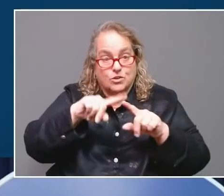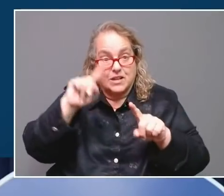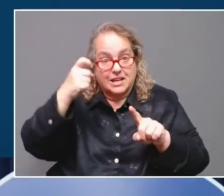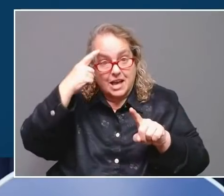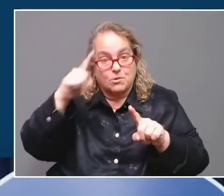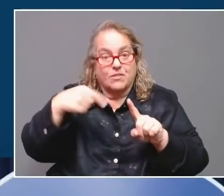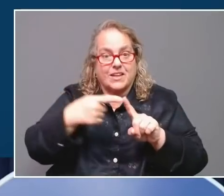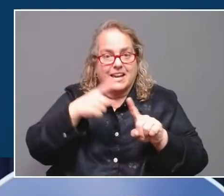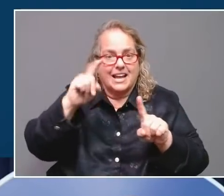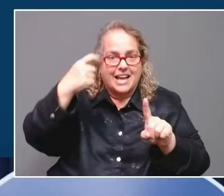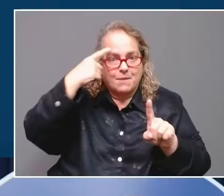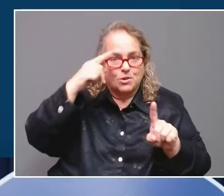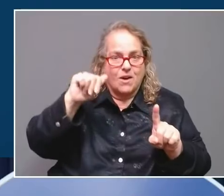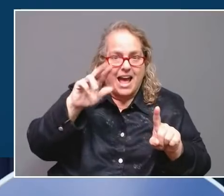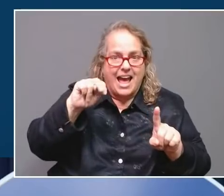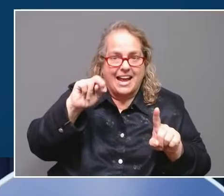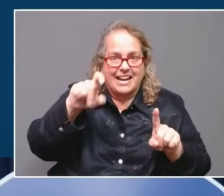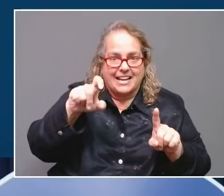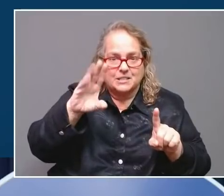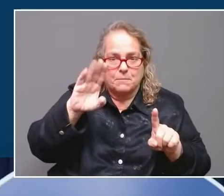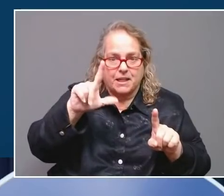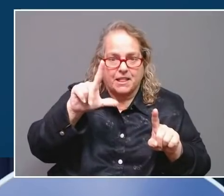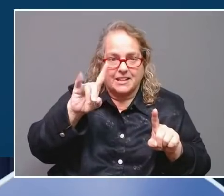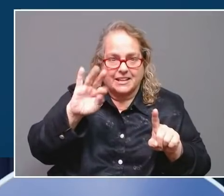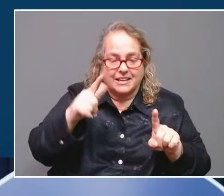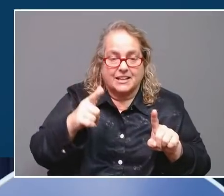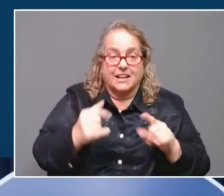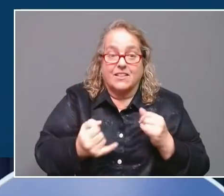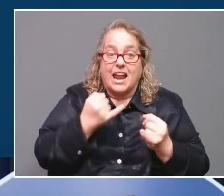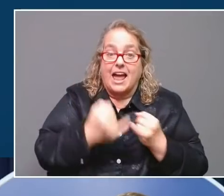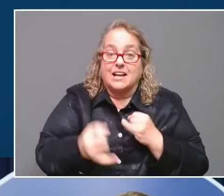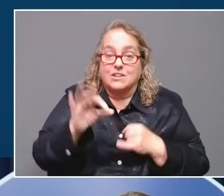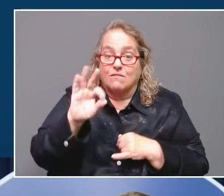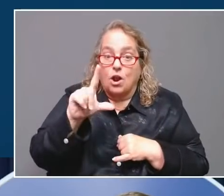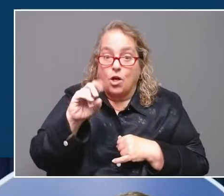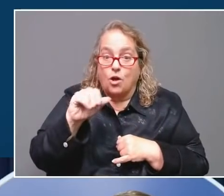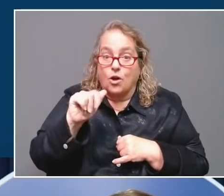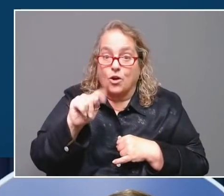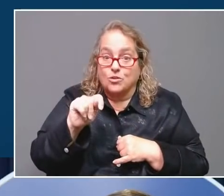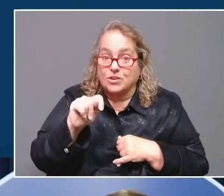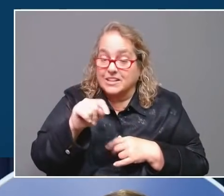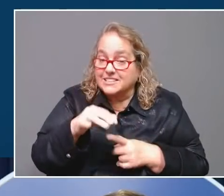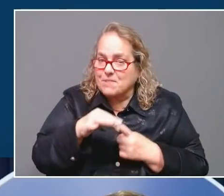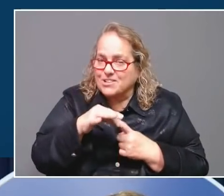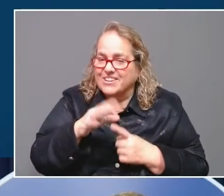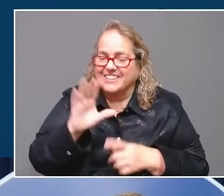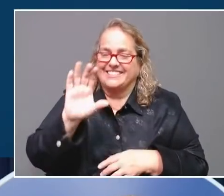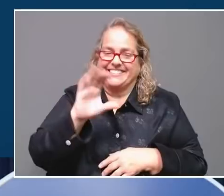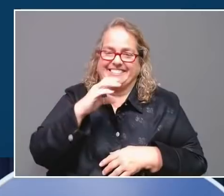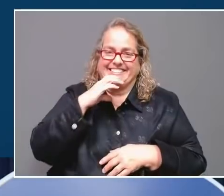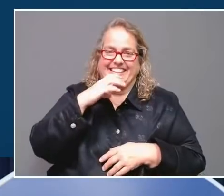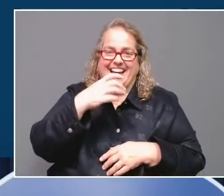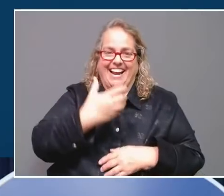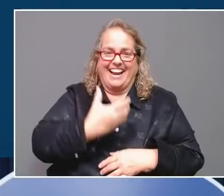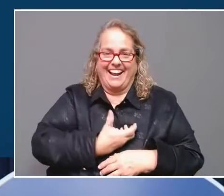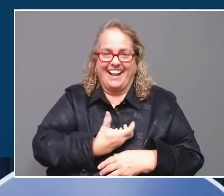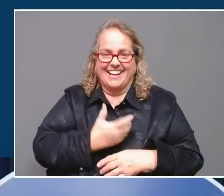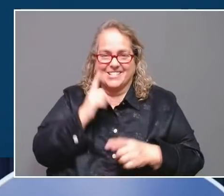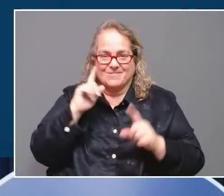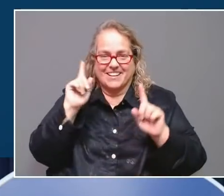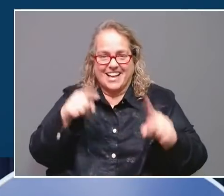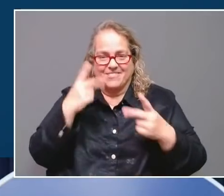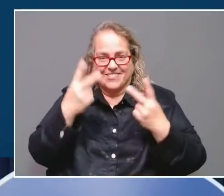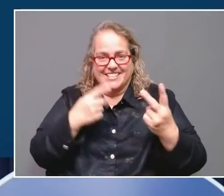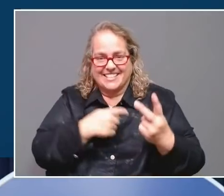Annex building. Again, the very last float will be pretty special, as Santa Claus is going to come visit us early here in Frankfort